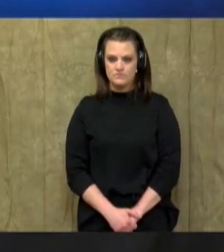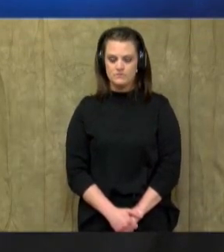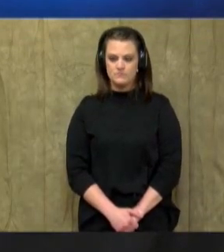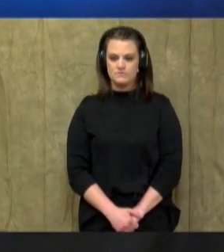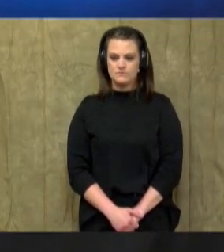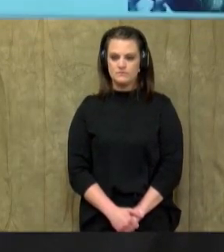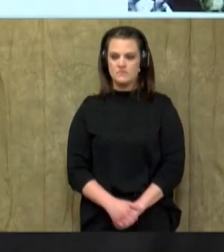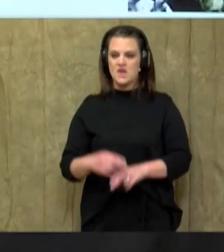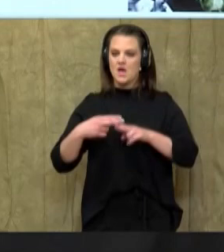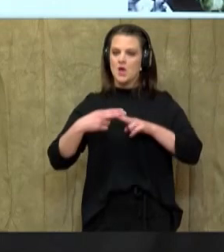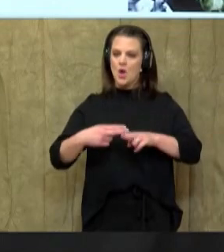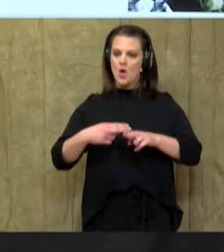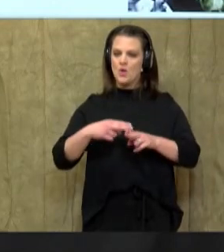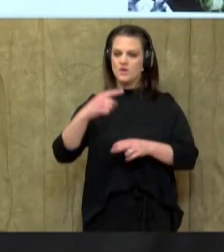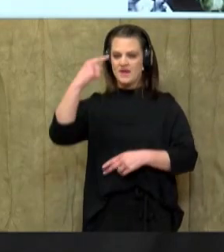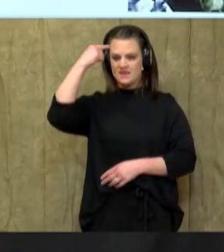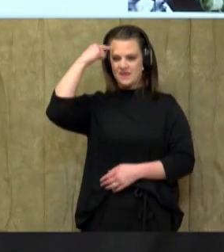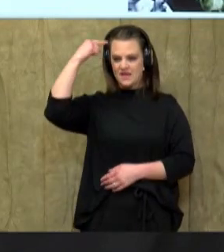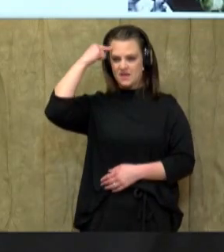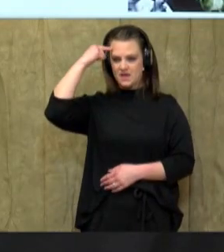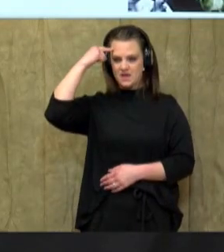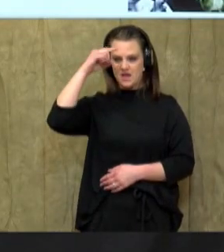Thinking Out Loud.